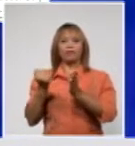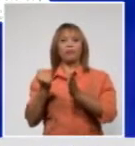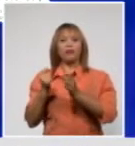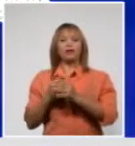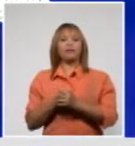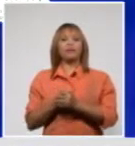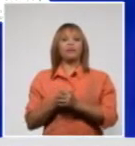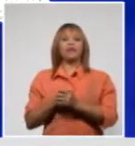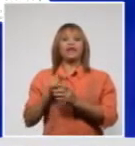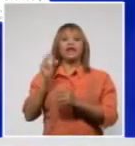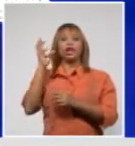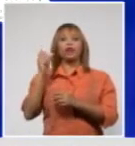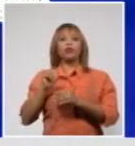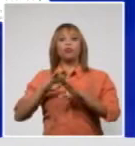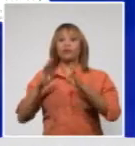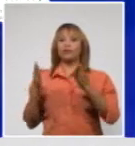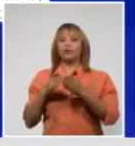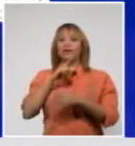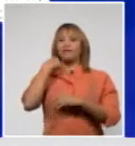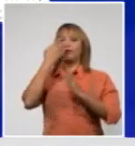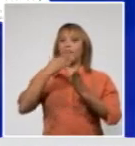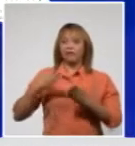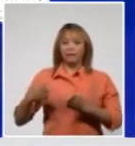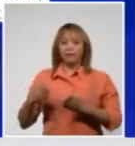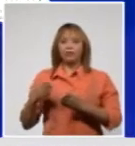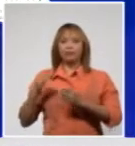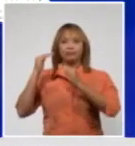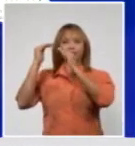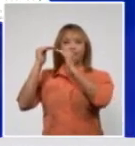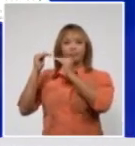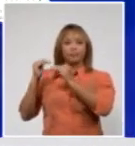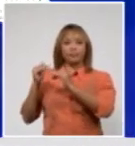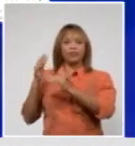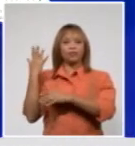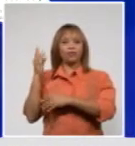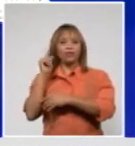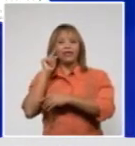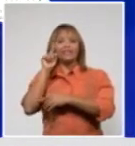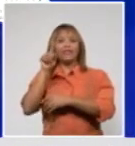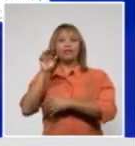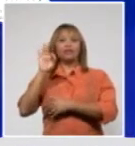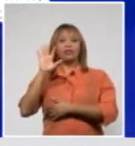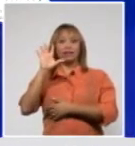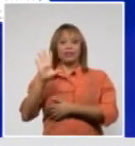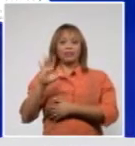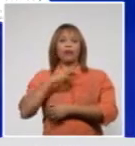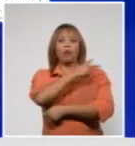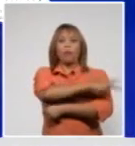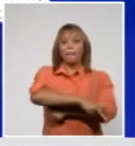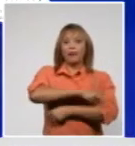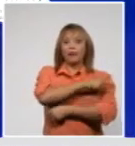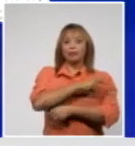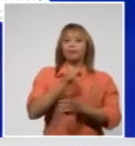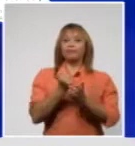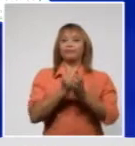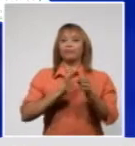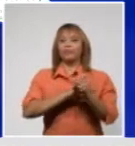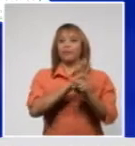On the right, you can see the total number of confirmed cases and fatalities for each